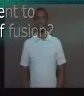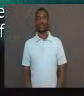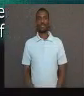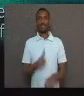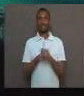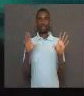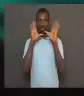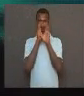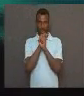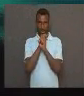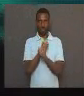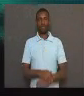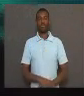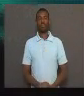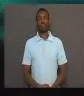Time's up!